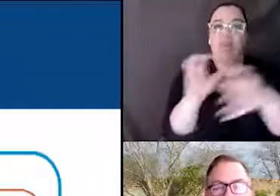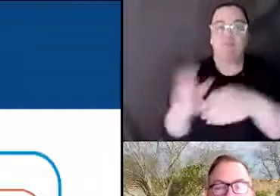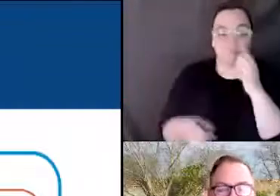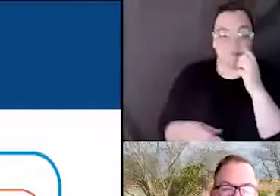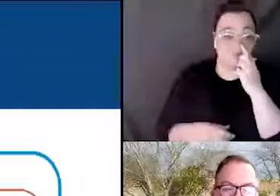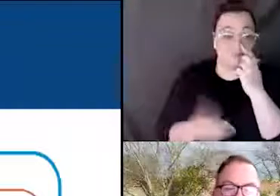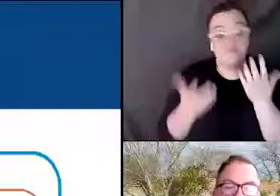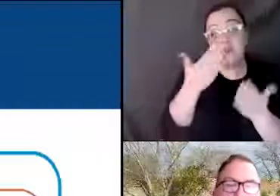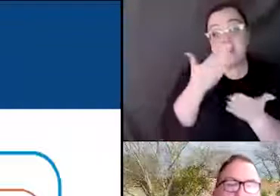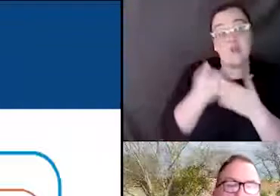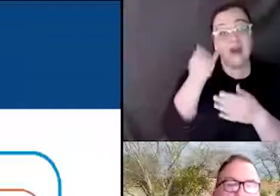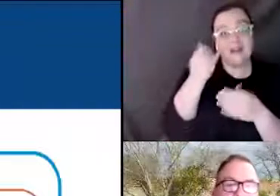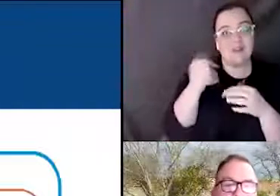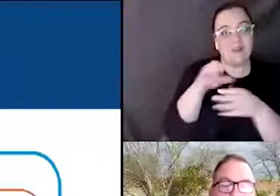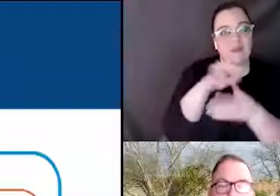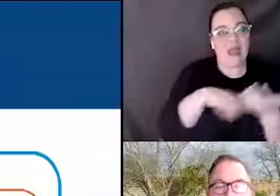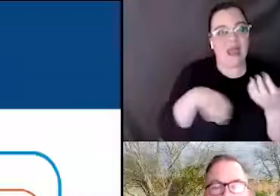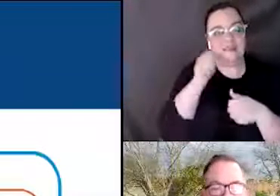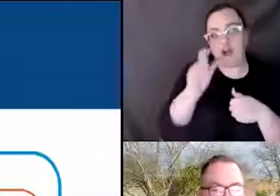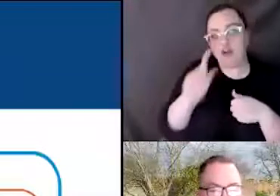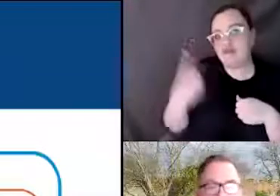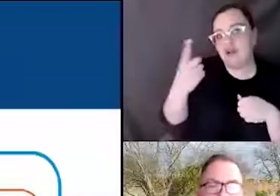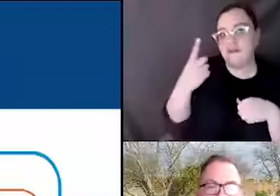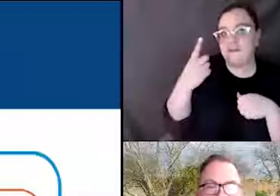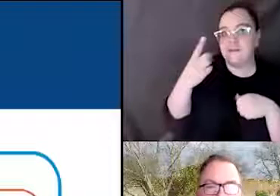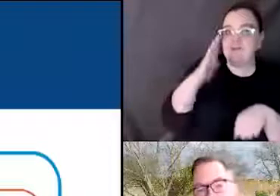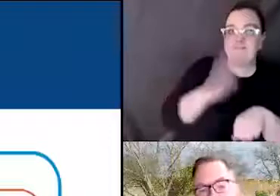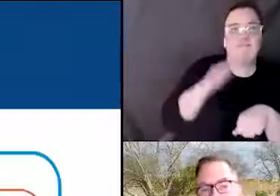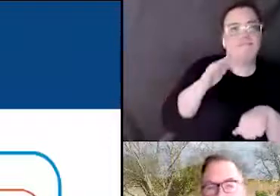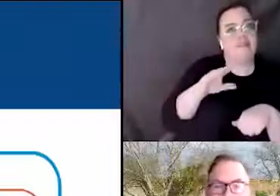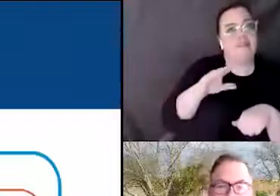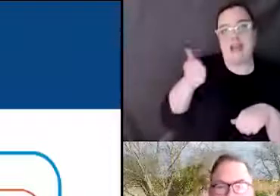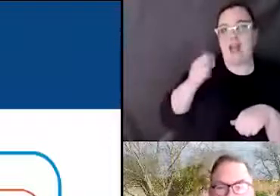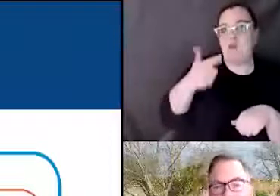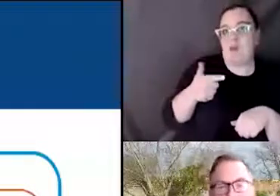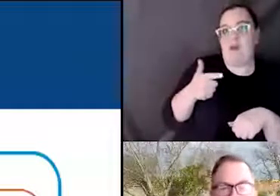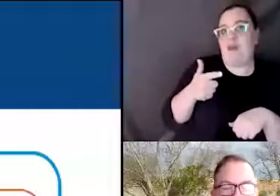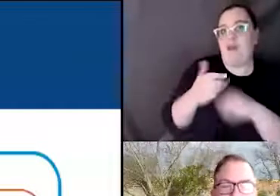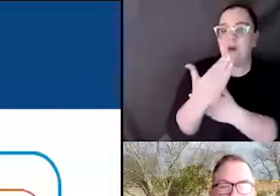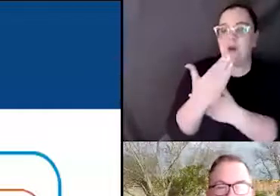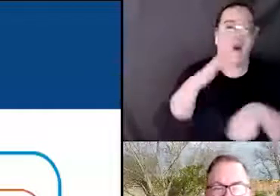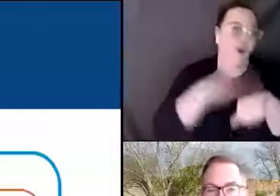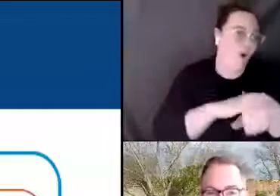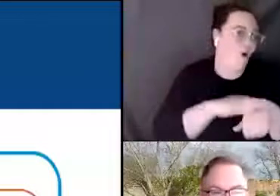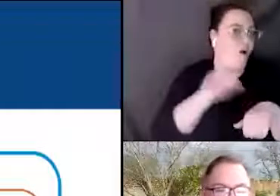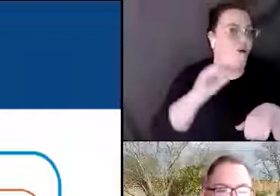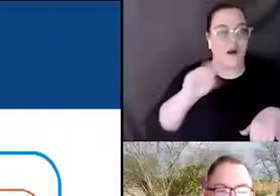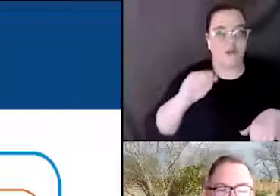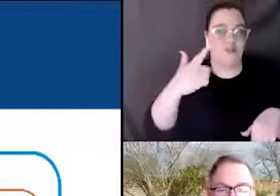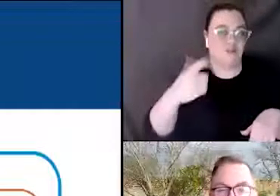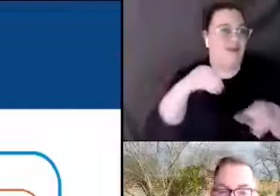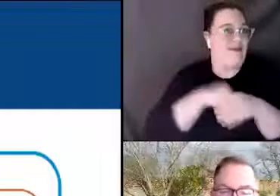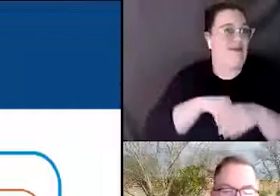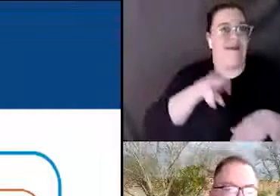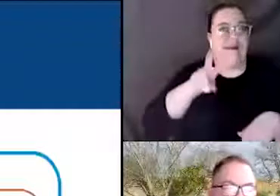idea to mix it up and not only have it at 10:21 a.m. on 10/21, October 21st in 2021,